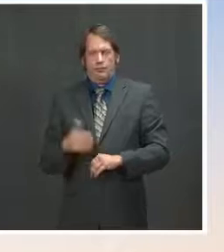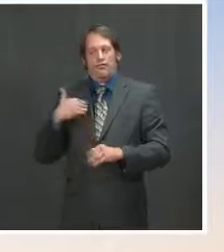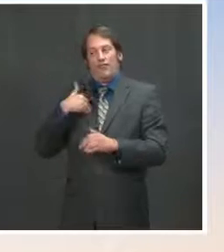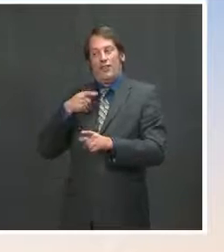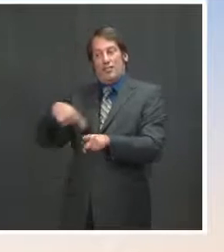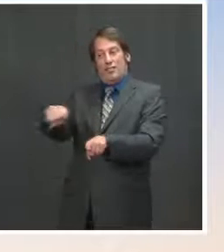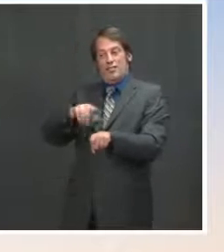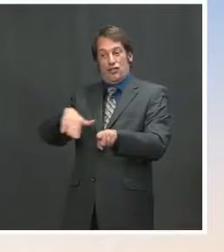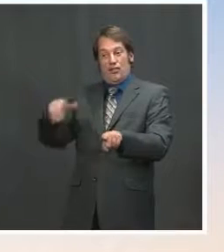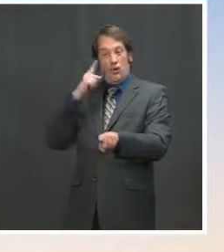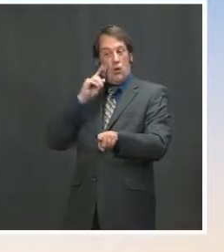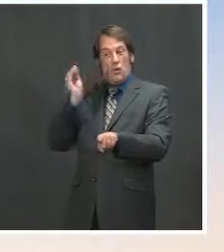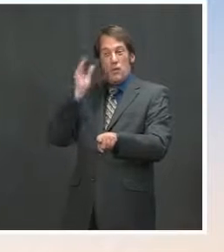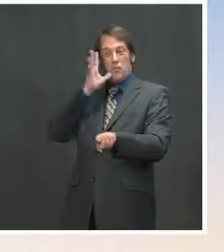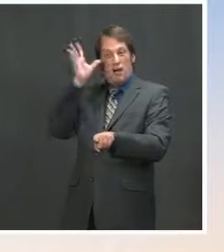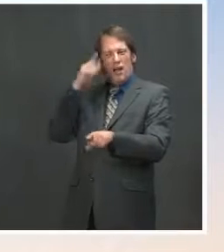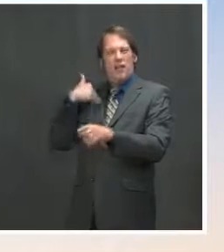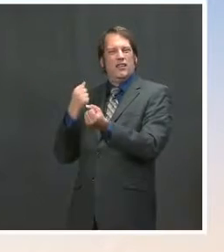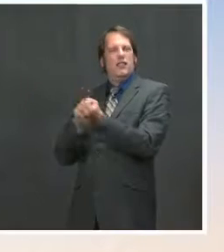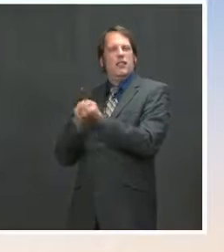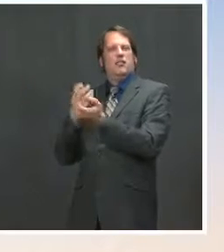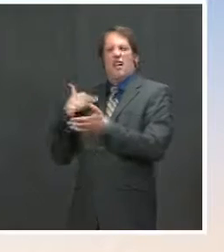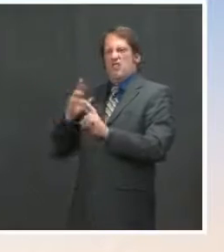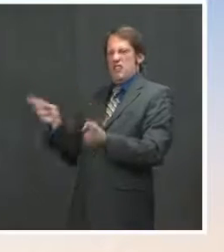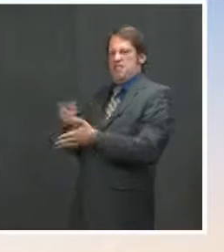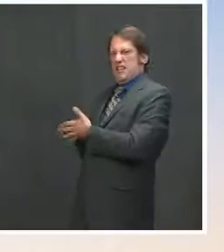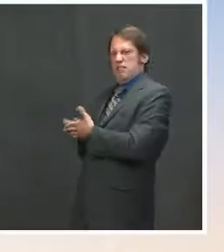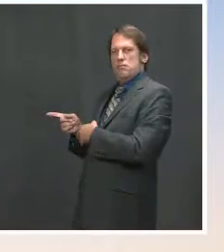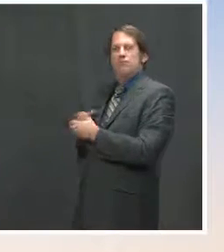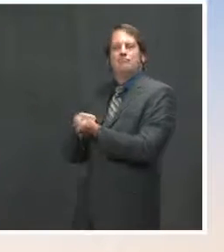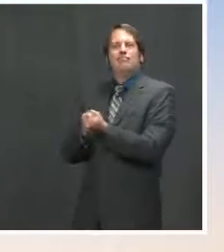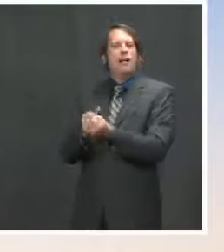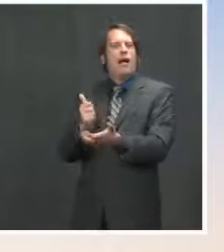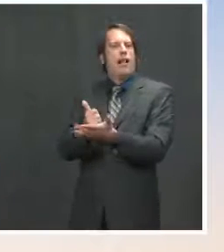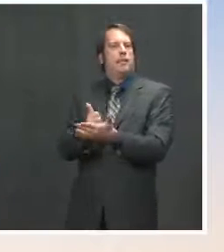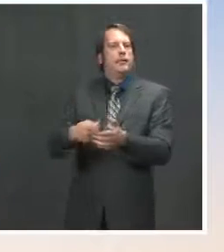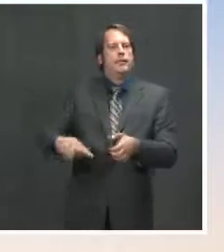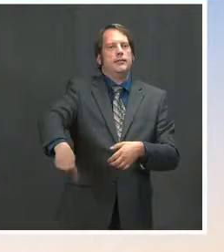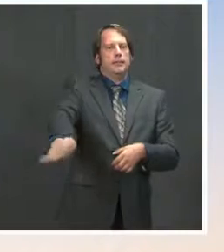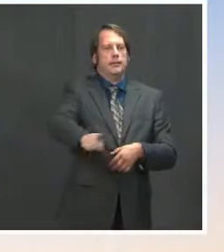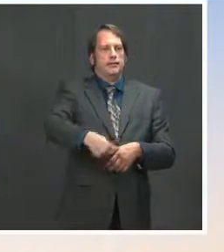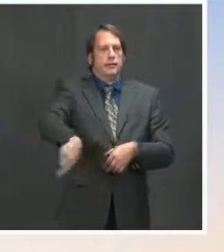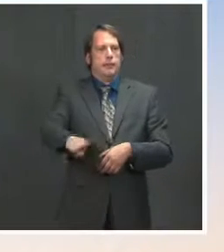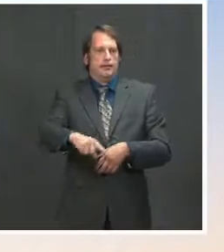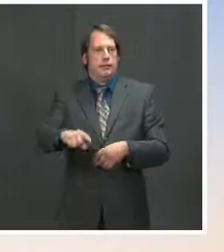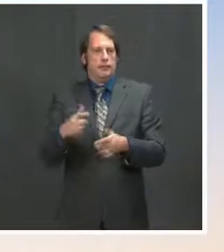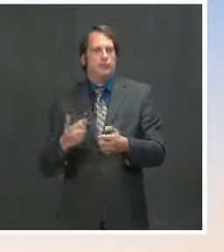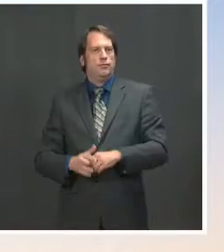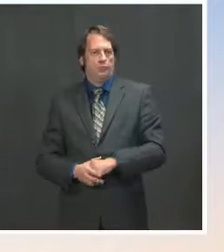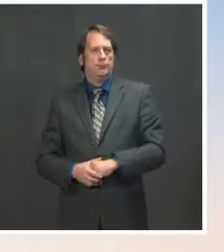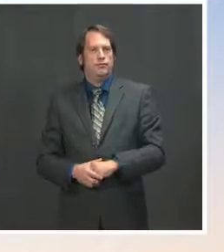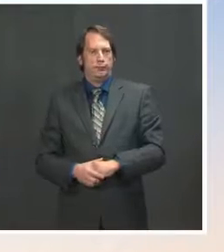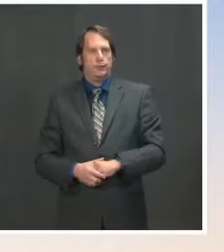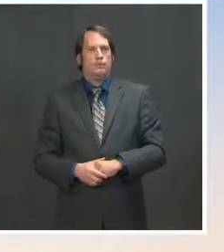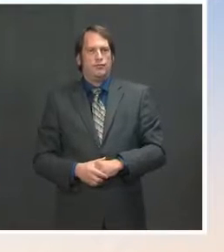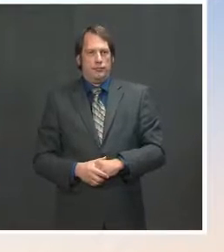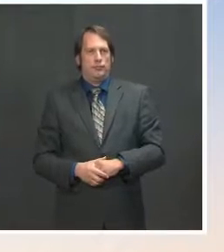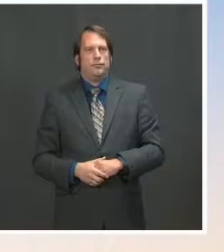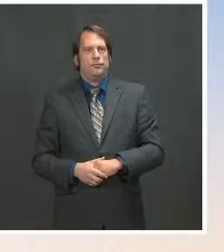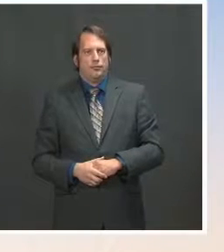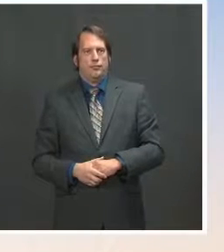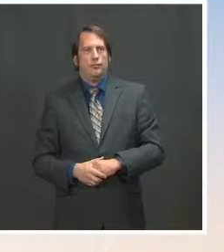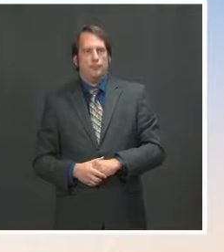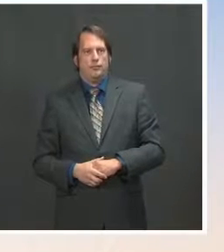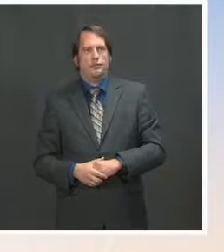about reprogramming of funds and how we can address both at the same time. And certainly that ability and ensuring we can do that